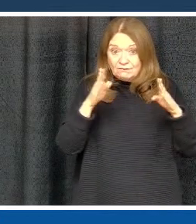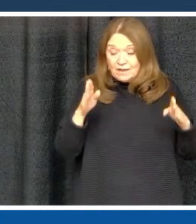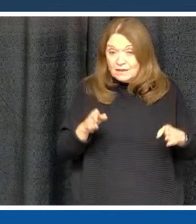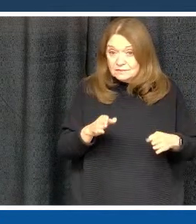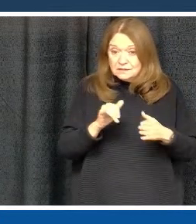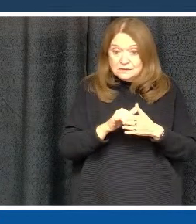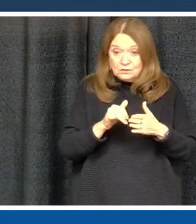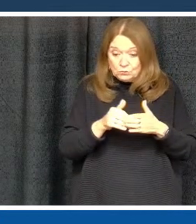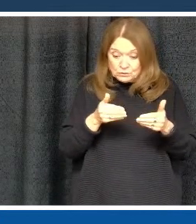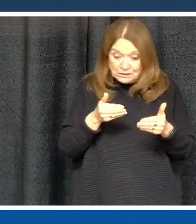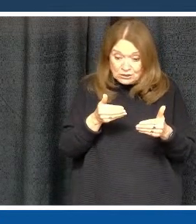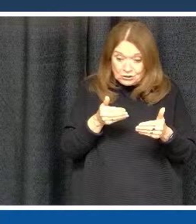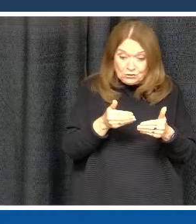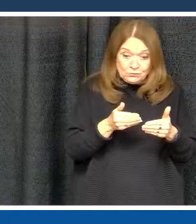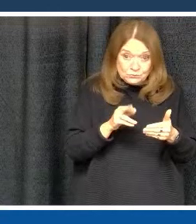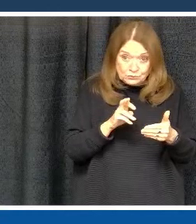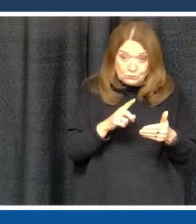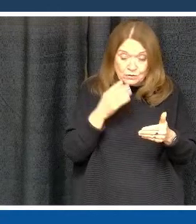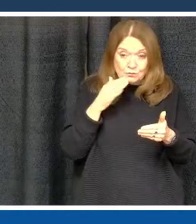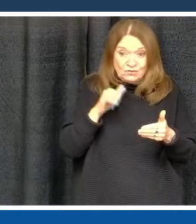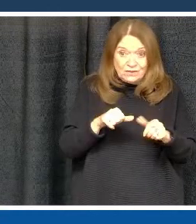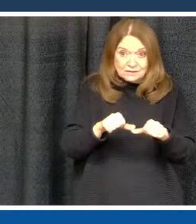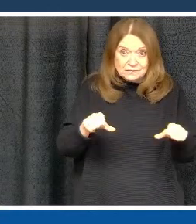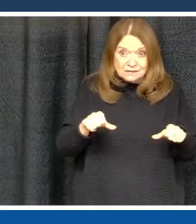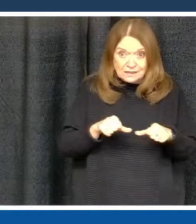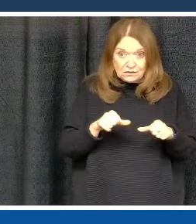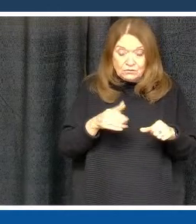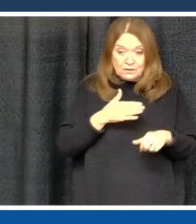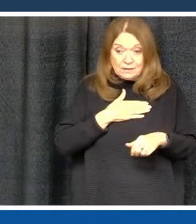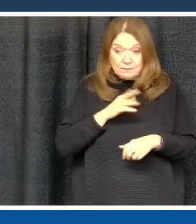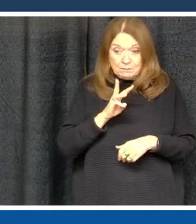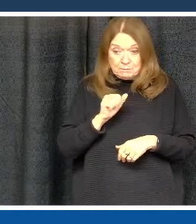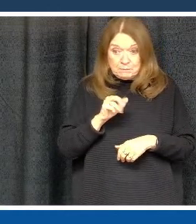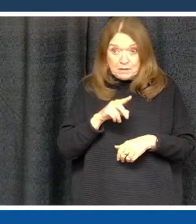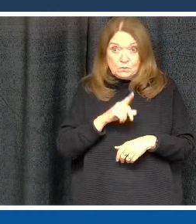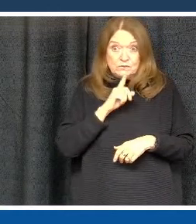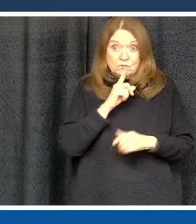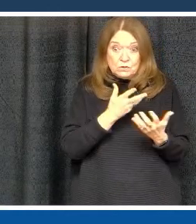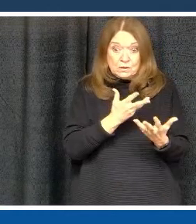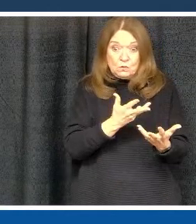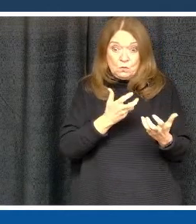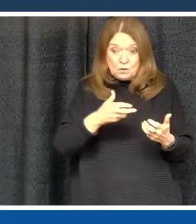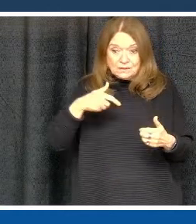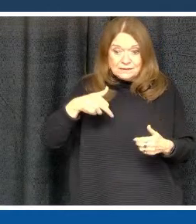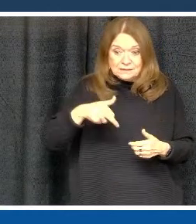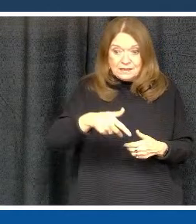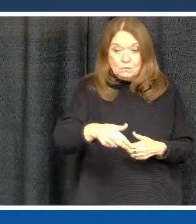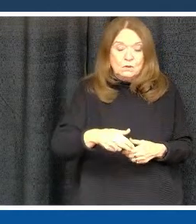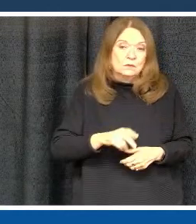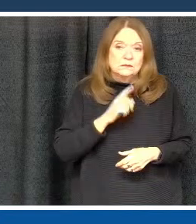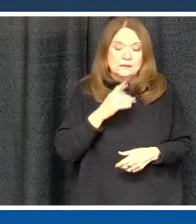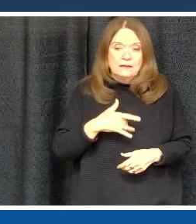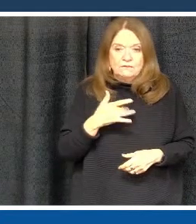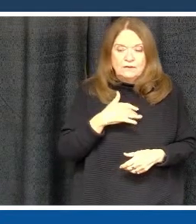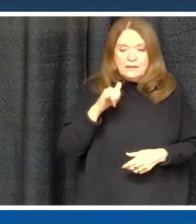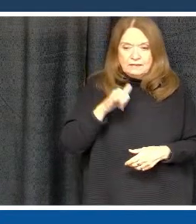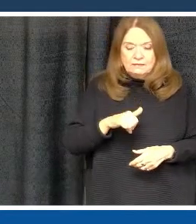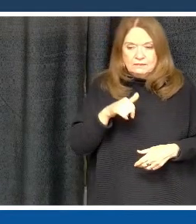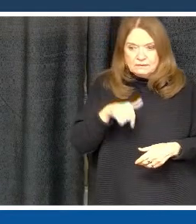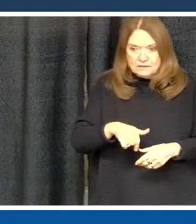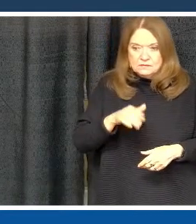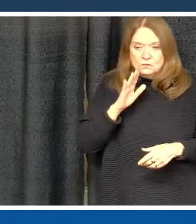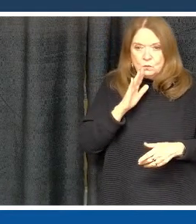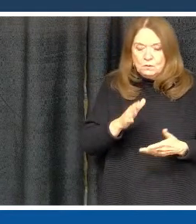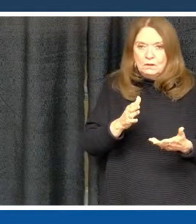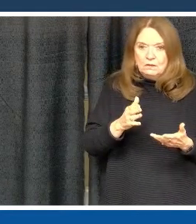pretty close to the road, and I know that's an area in my ward where they have really wanted sidewalks. I feel that this is going to be a detriment